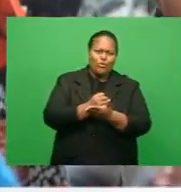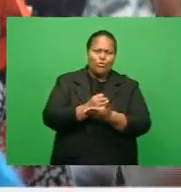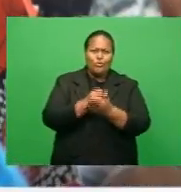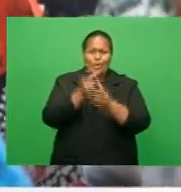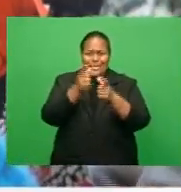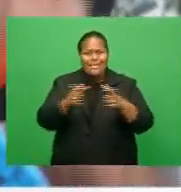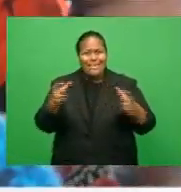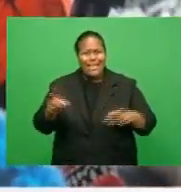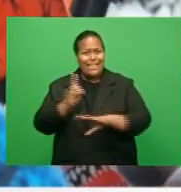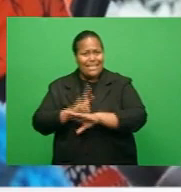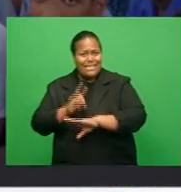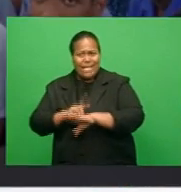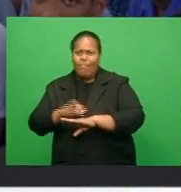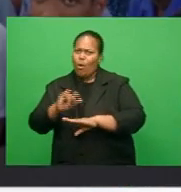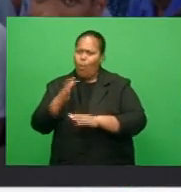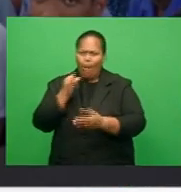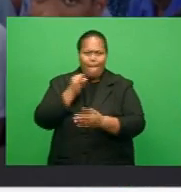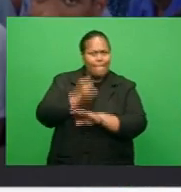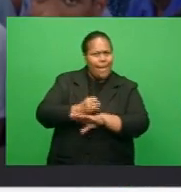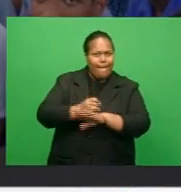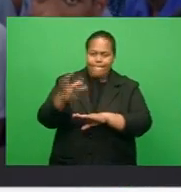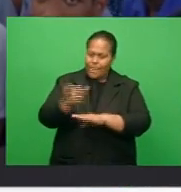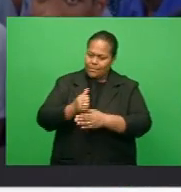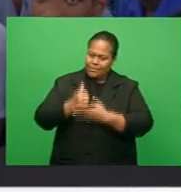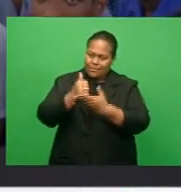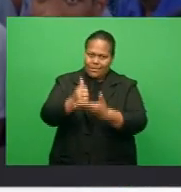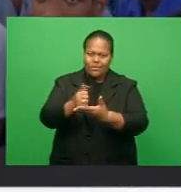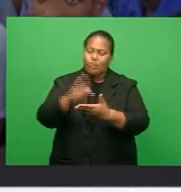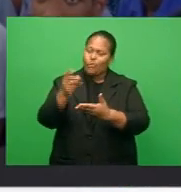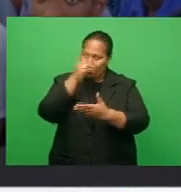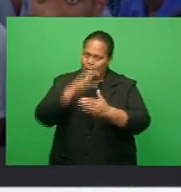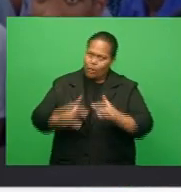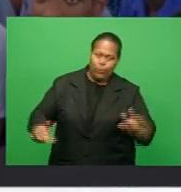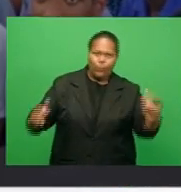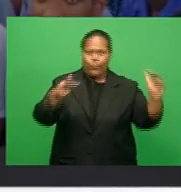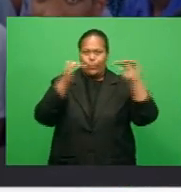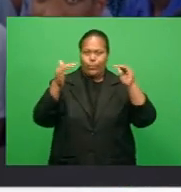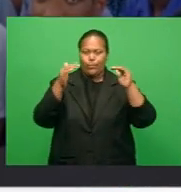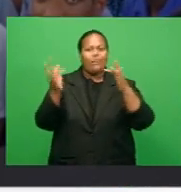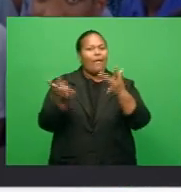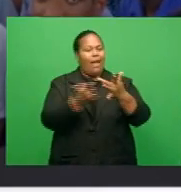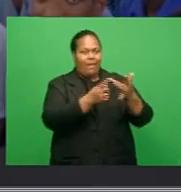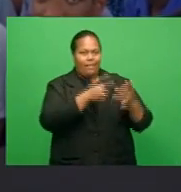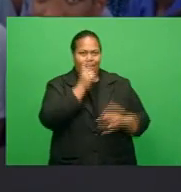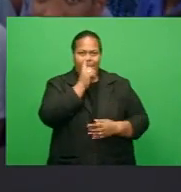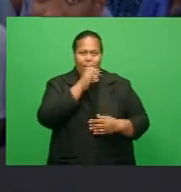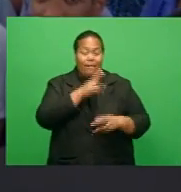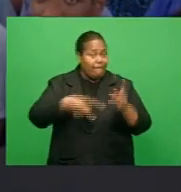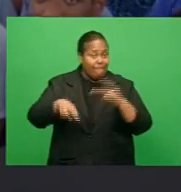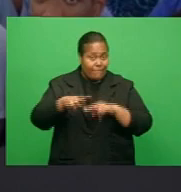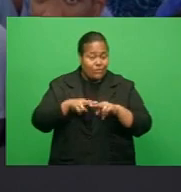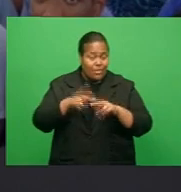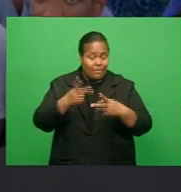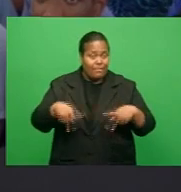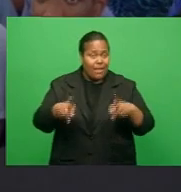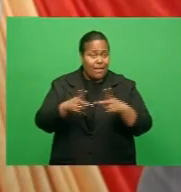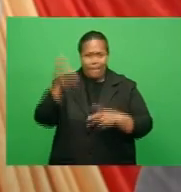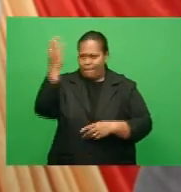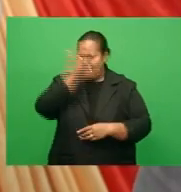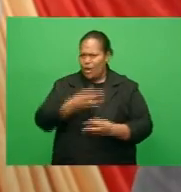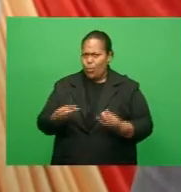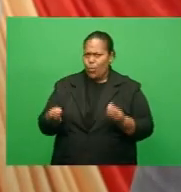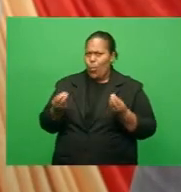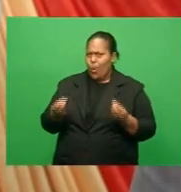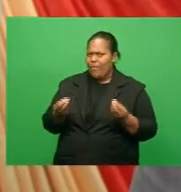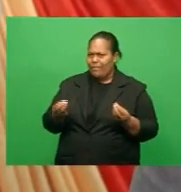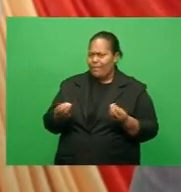disabled or impaired are assisted so they have an equal footing with everyone else. Fiji is a place where the blind are valued